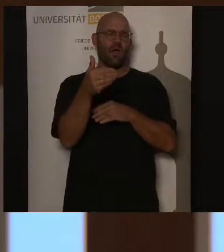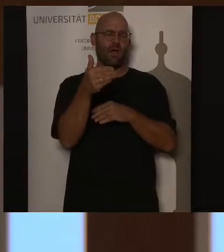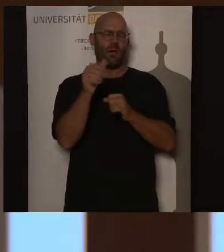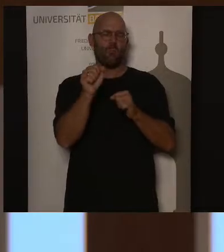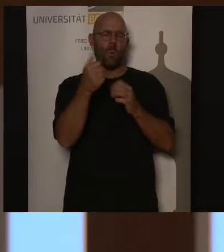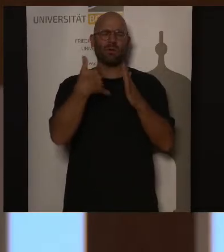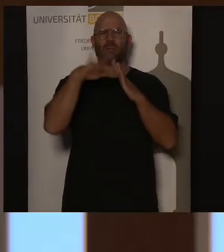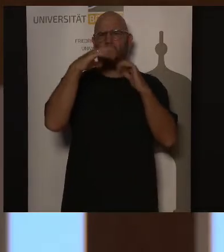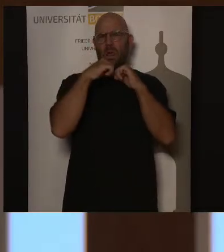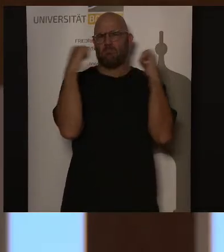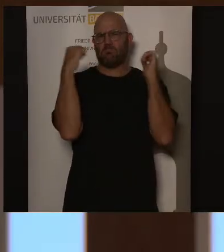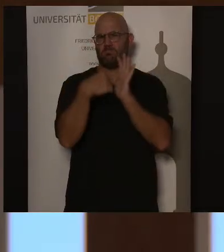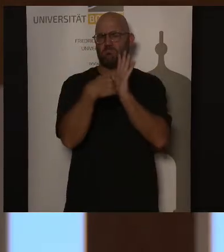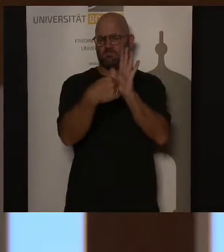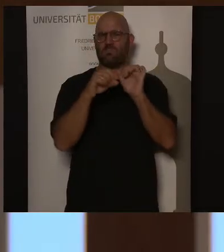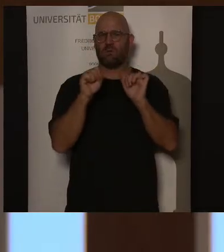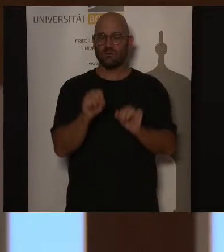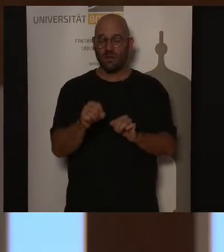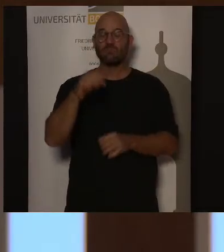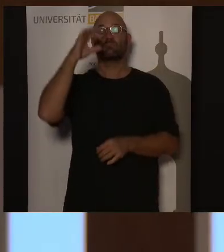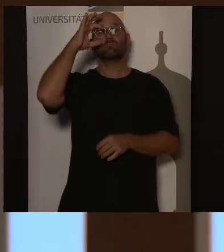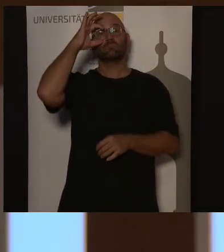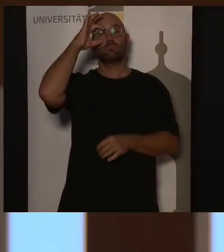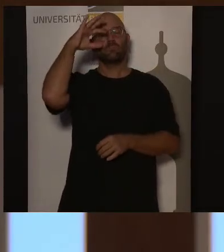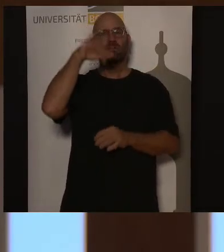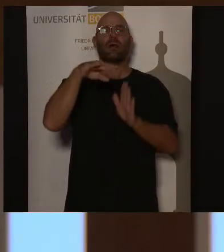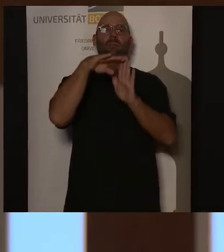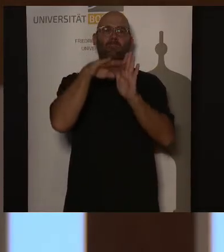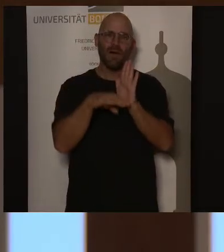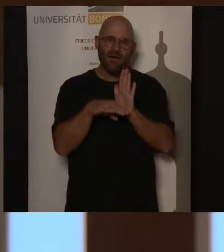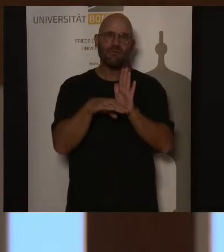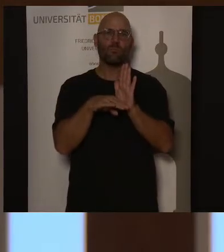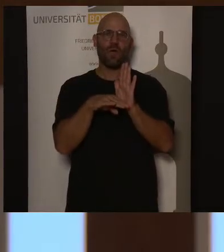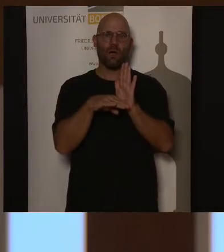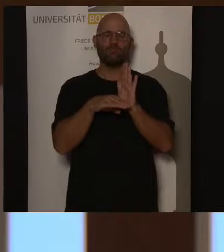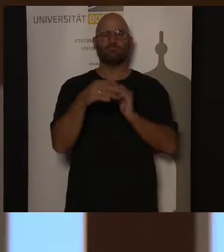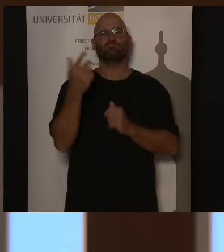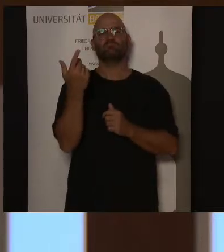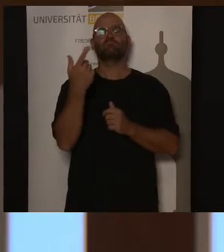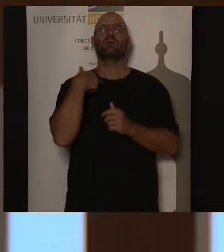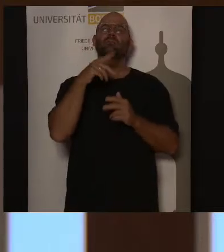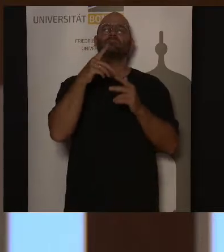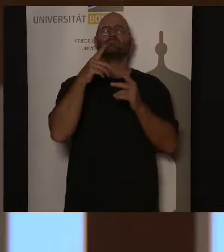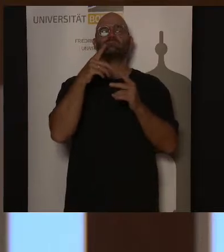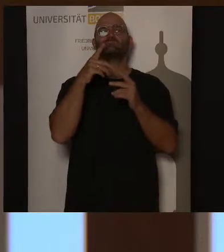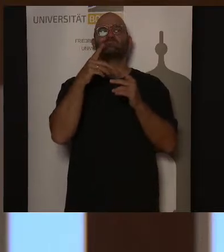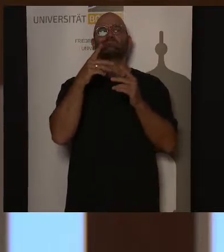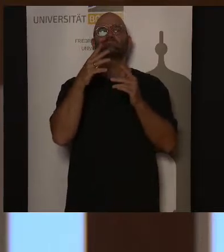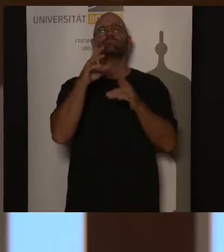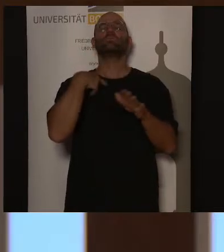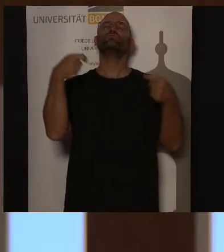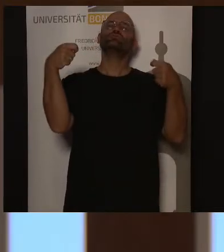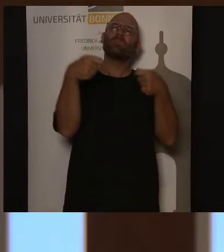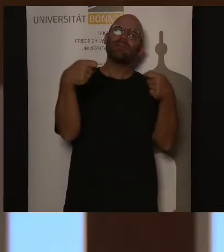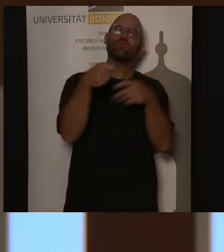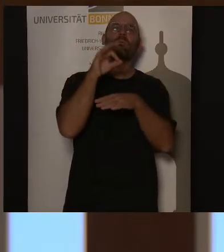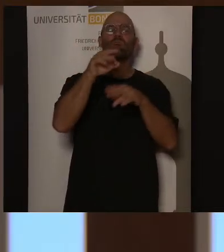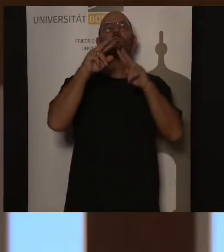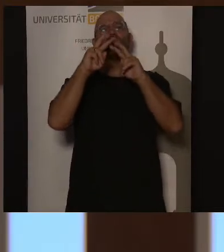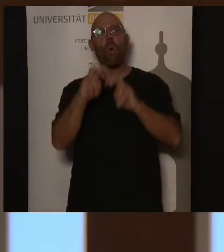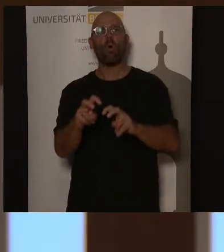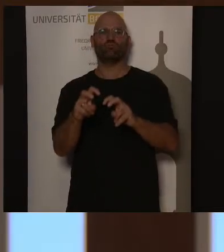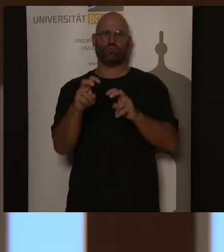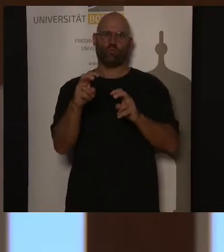you'll learn maybe more about this. We've got a program called Pathways to